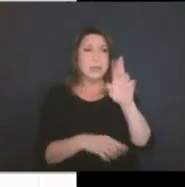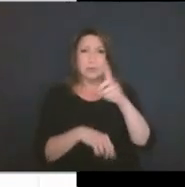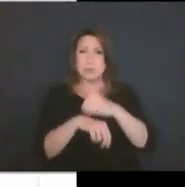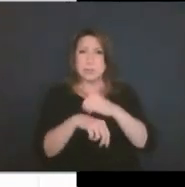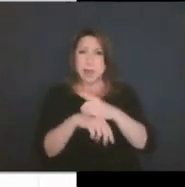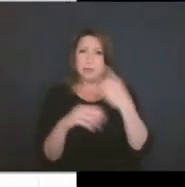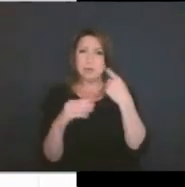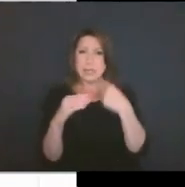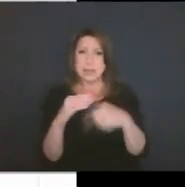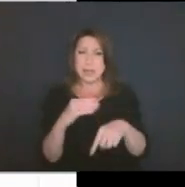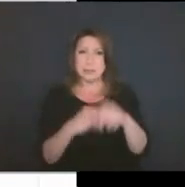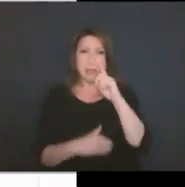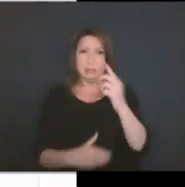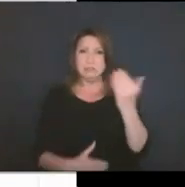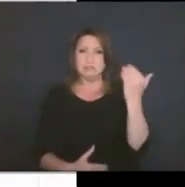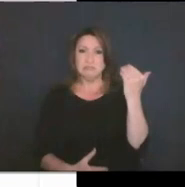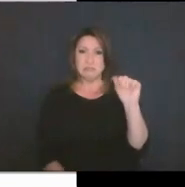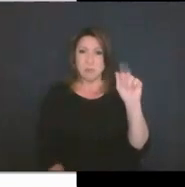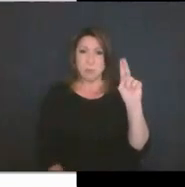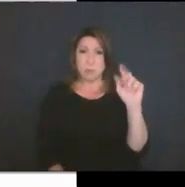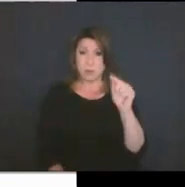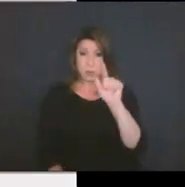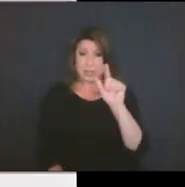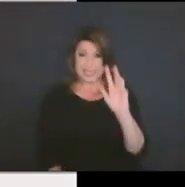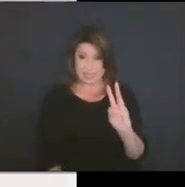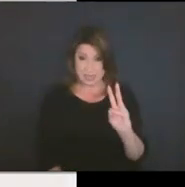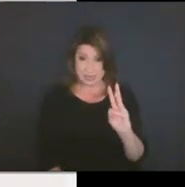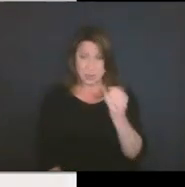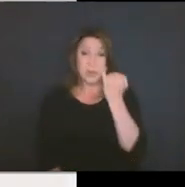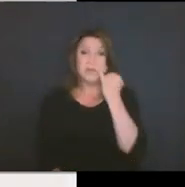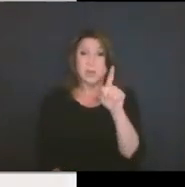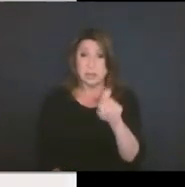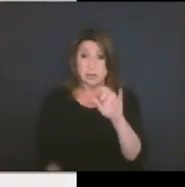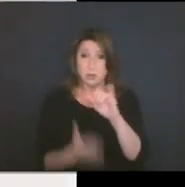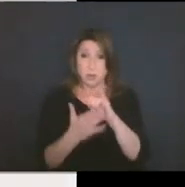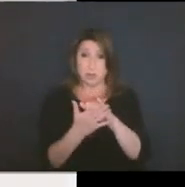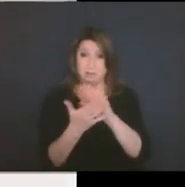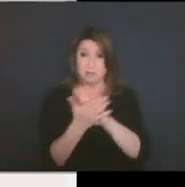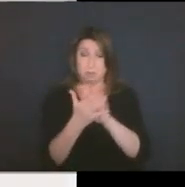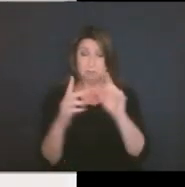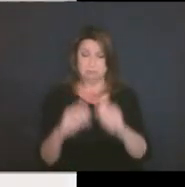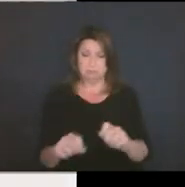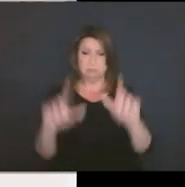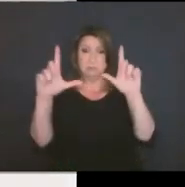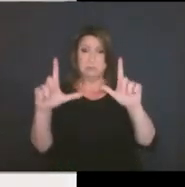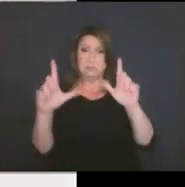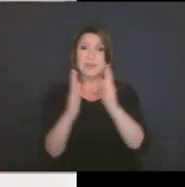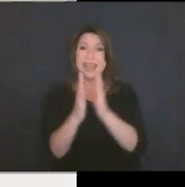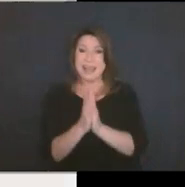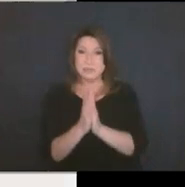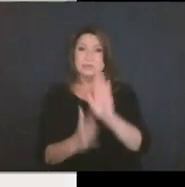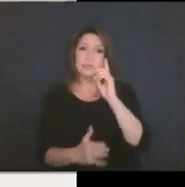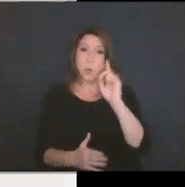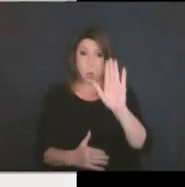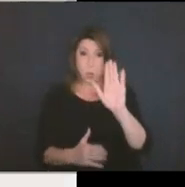Wednesday update on August 26th. So if you click on that Google form, it asks you for your